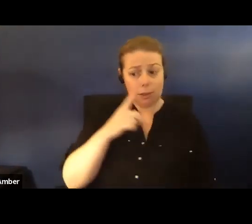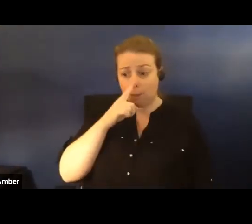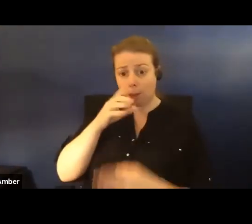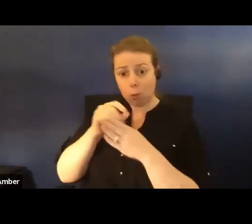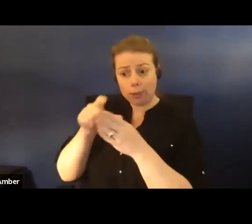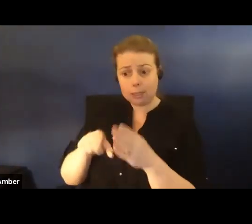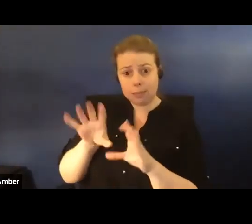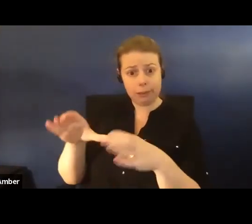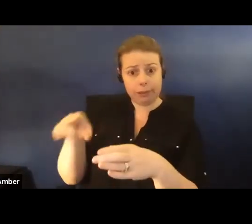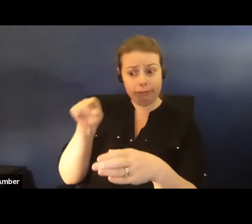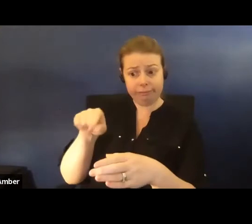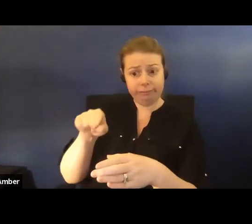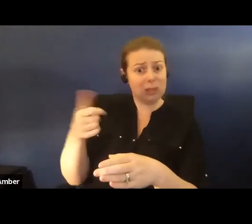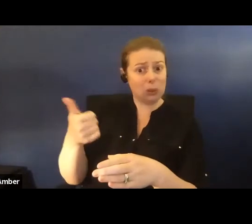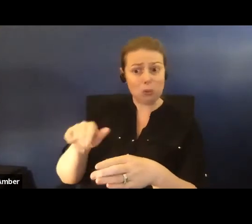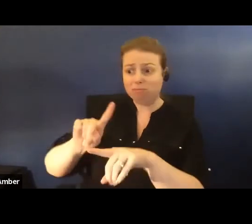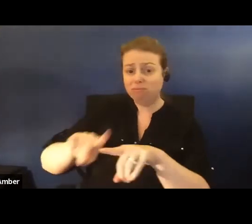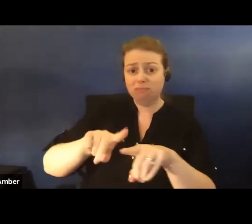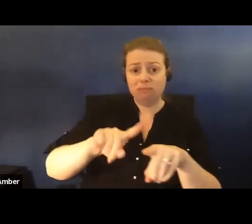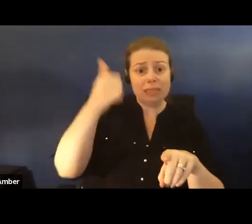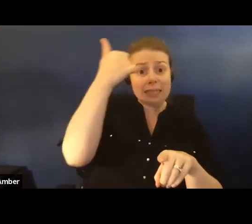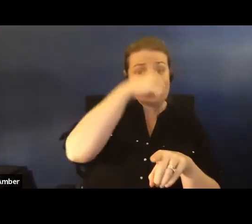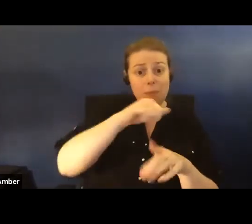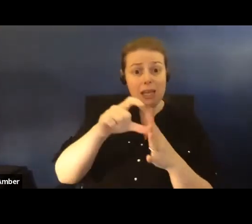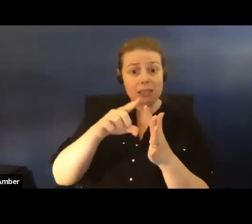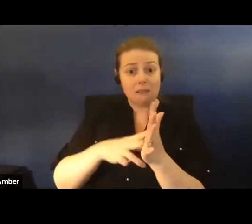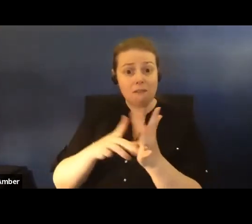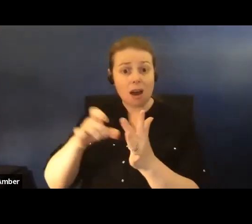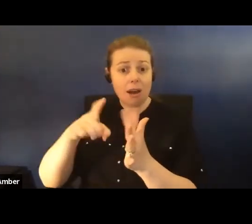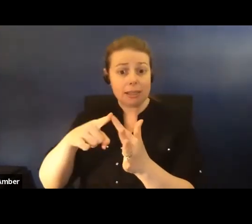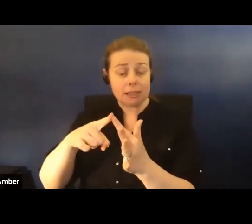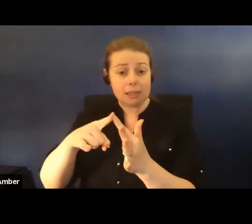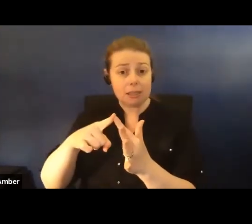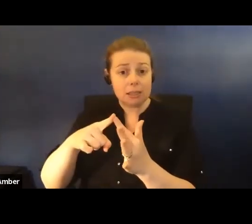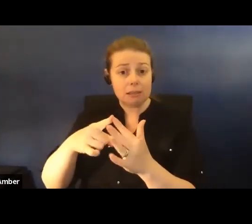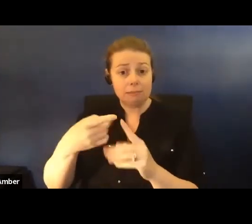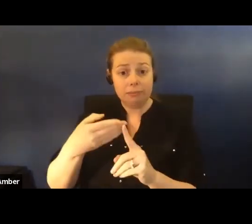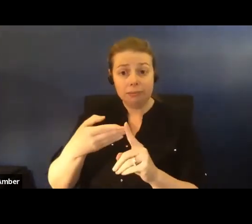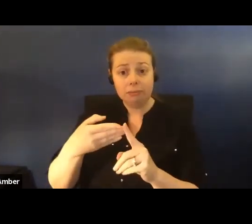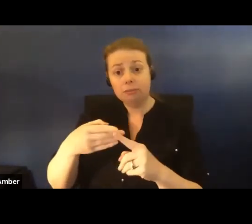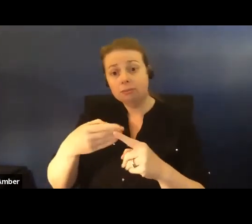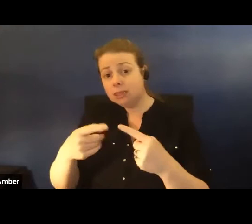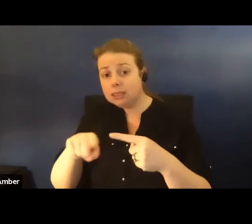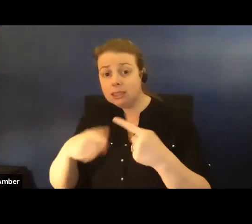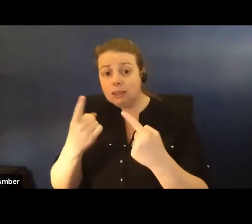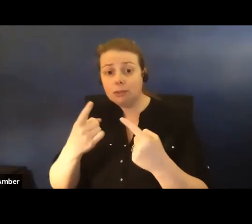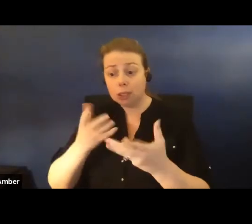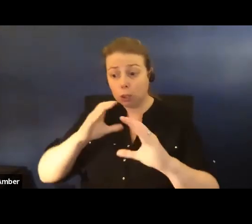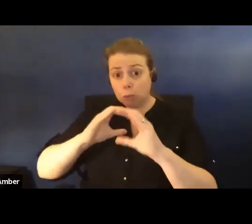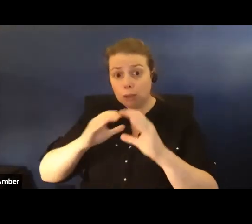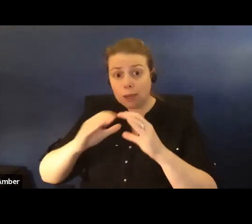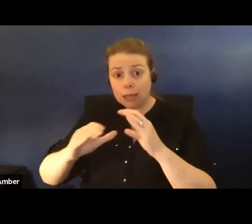of smart devices and alternative communication devices. They rely on accessible